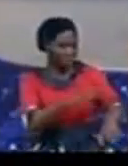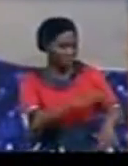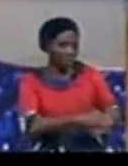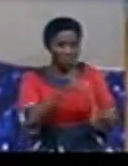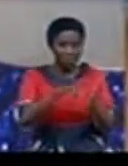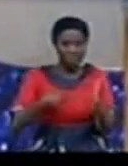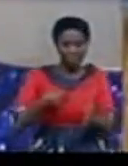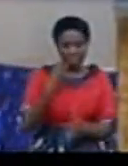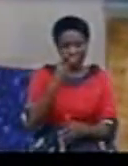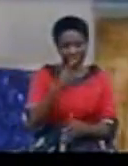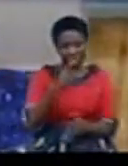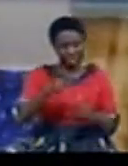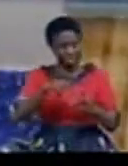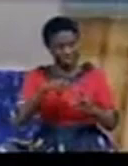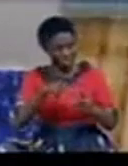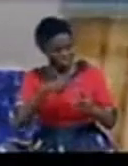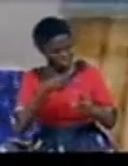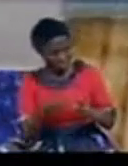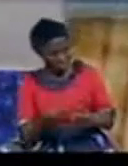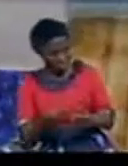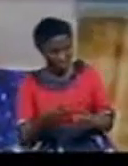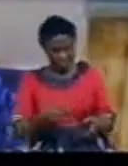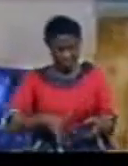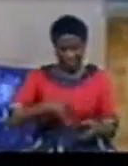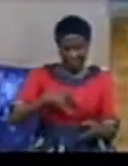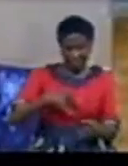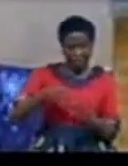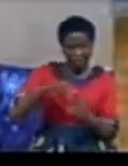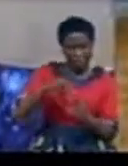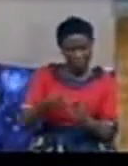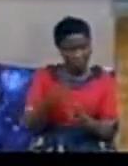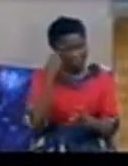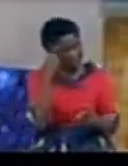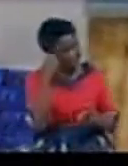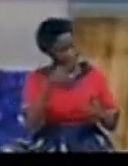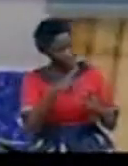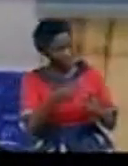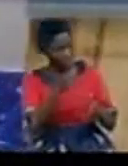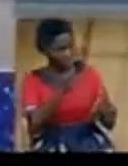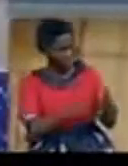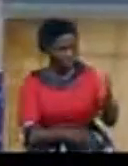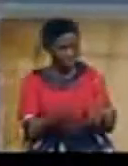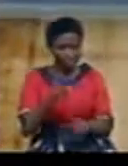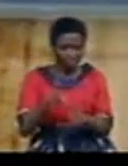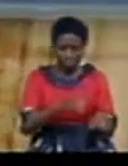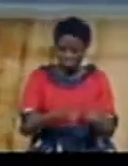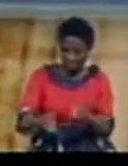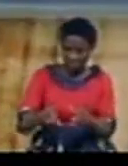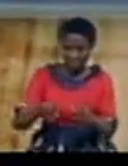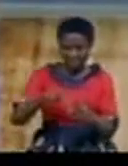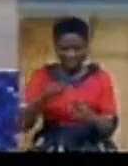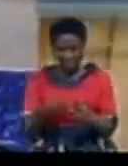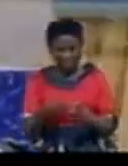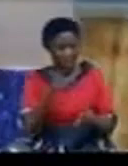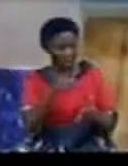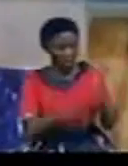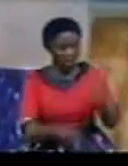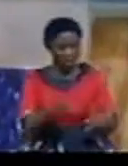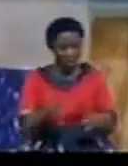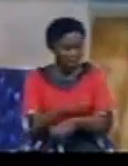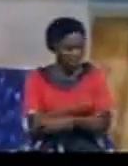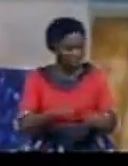we feel, or what we think, or what people do, or what people do not do, then